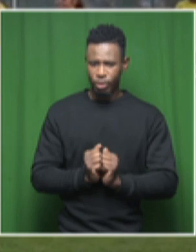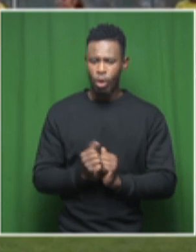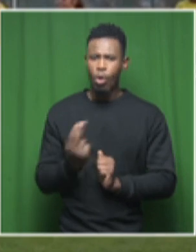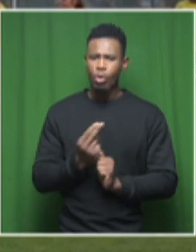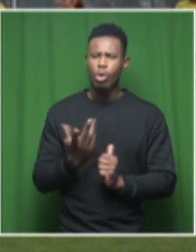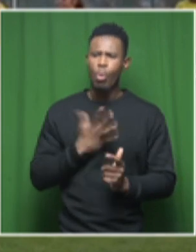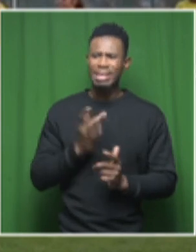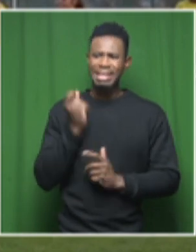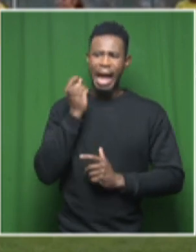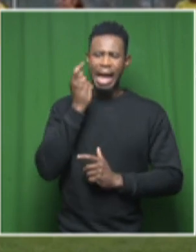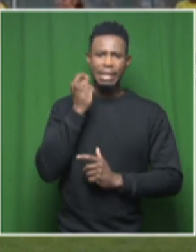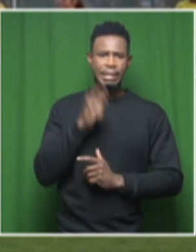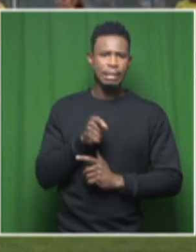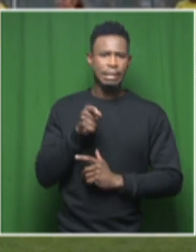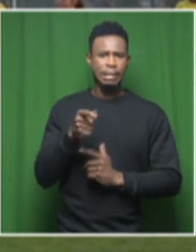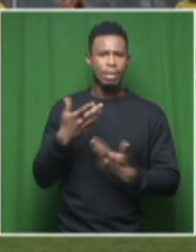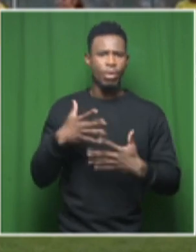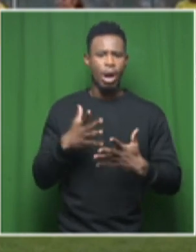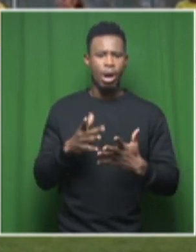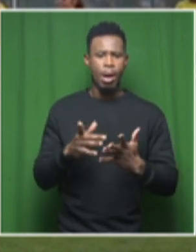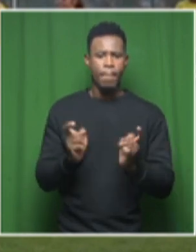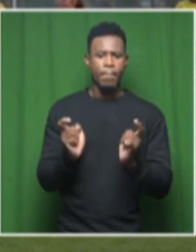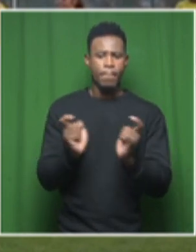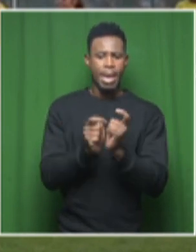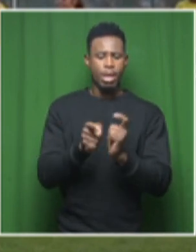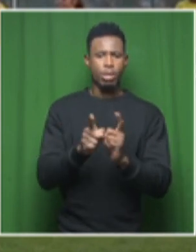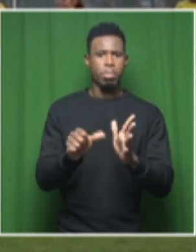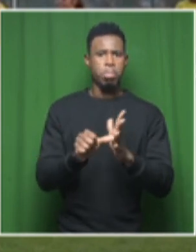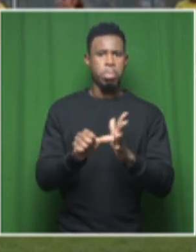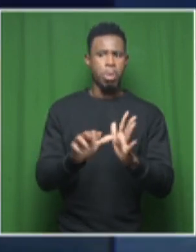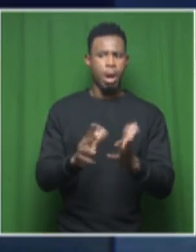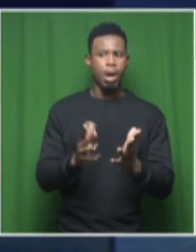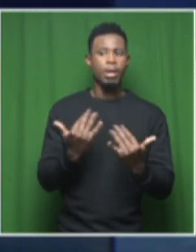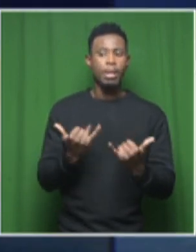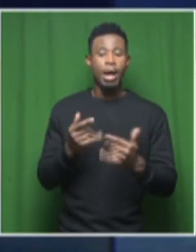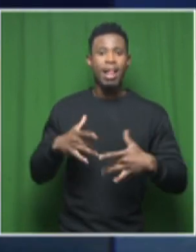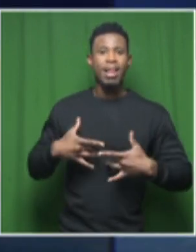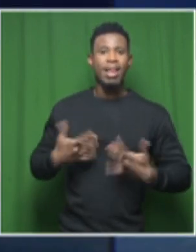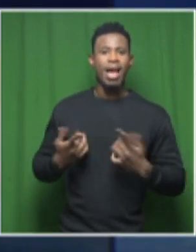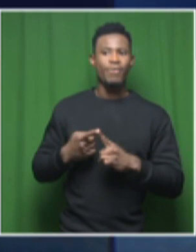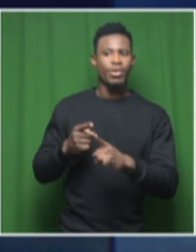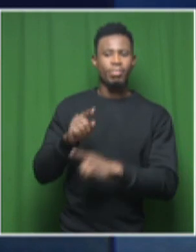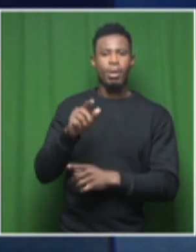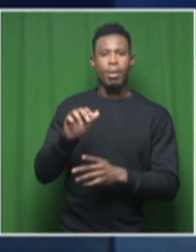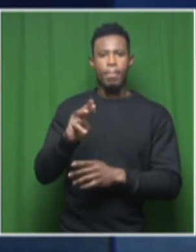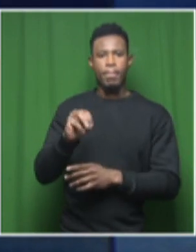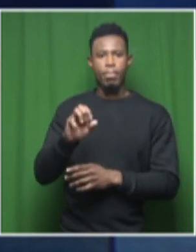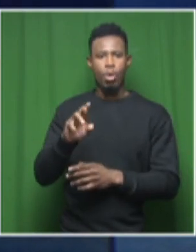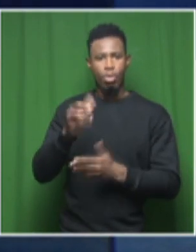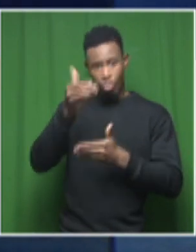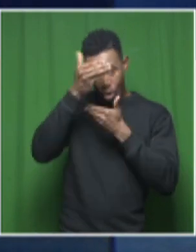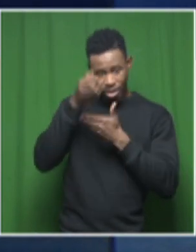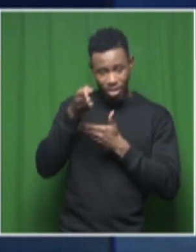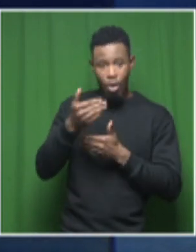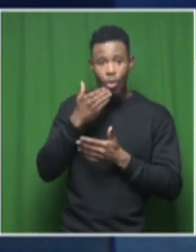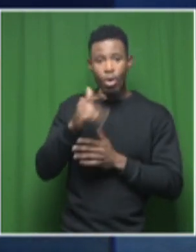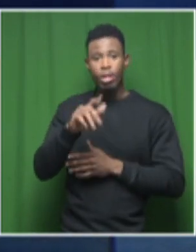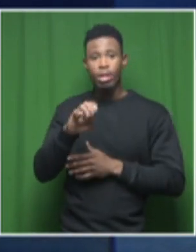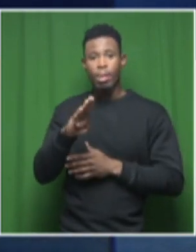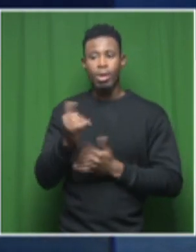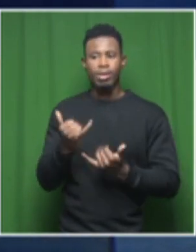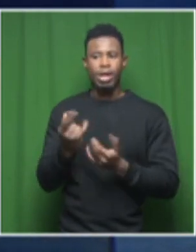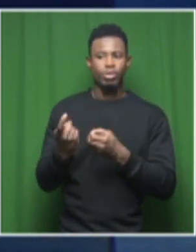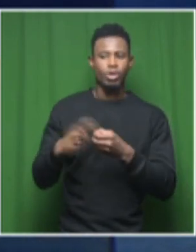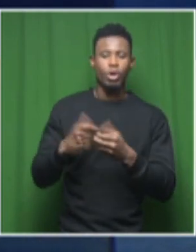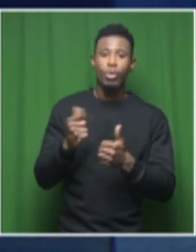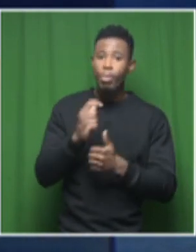bring some context to the enormity of this fixture, live from Morocco, we have SABC News Senior Sports journalist Lebohang Dube, and he joins us now. Very good